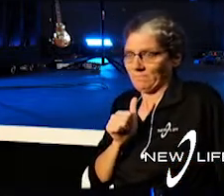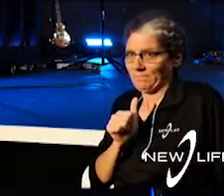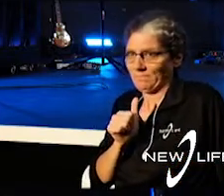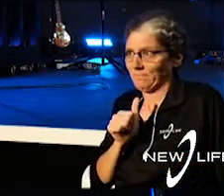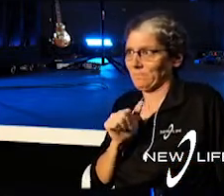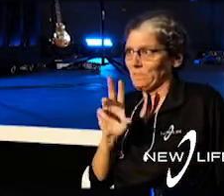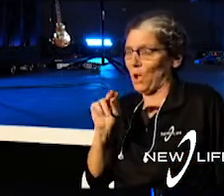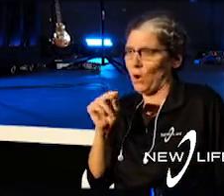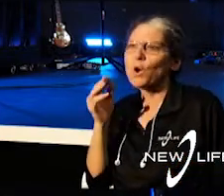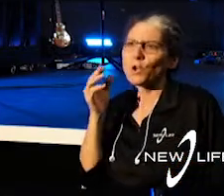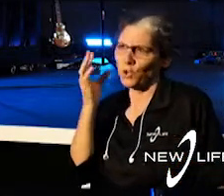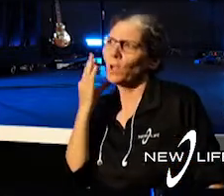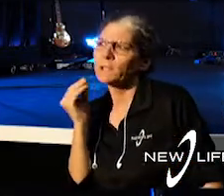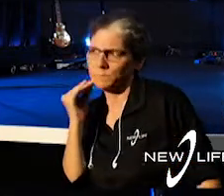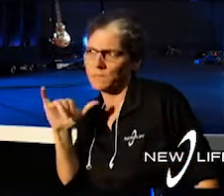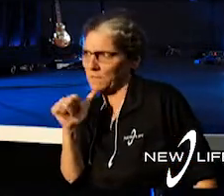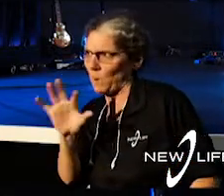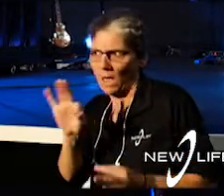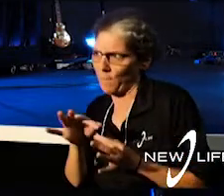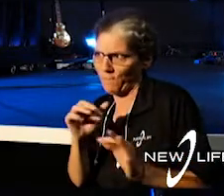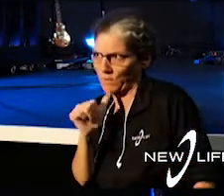you'll find out soon enough.